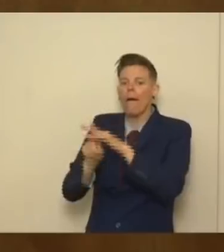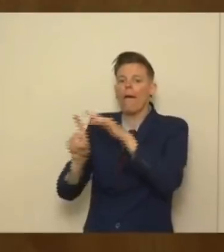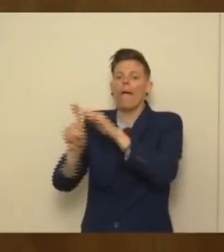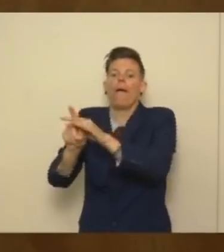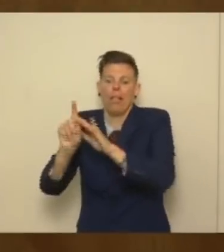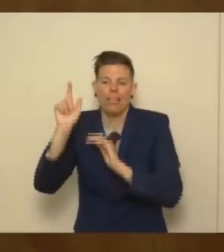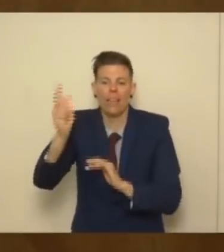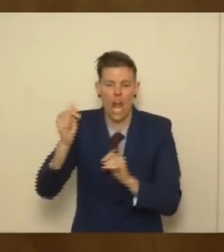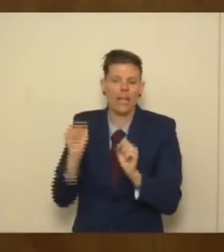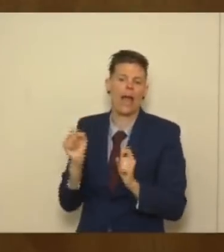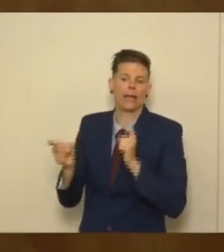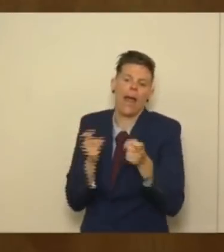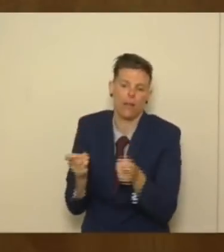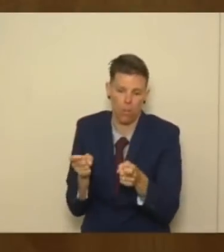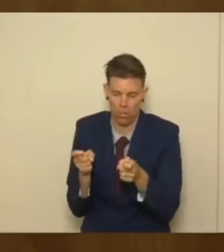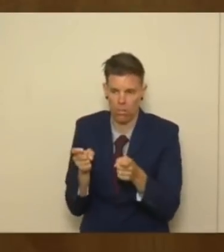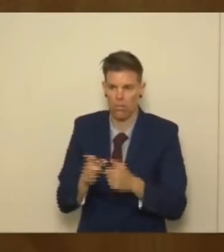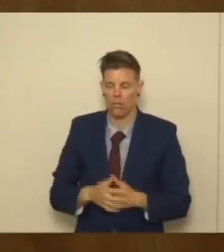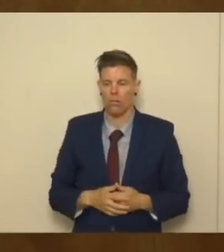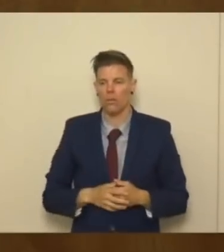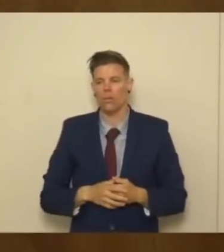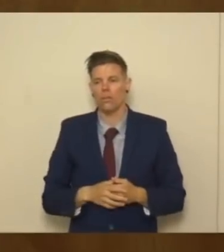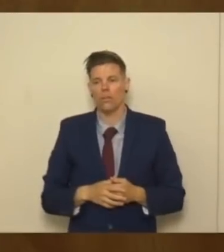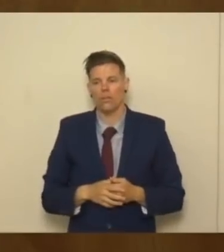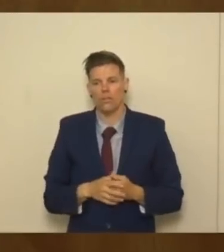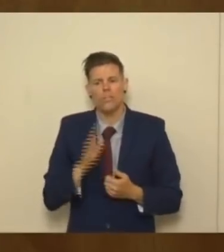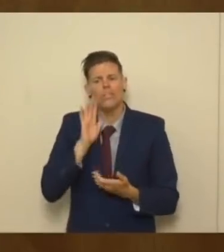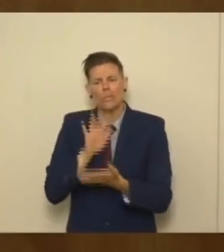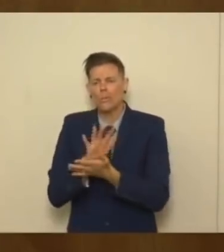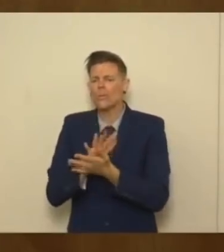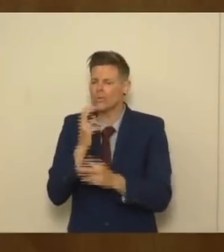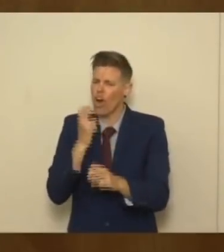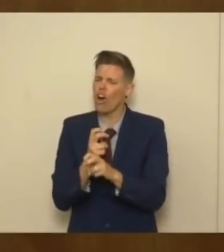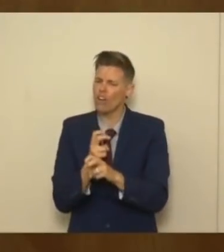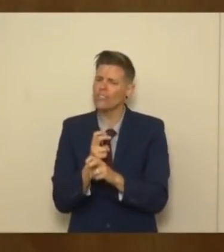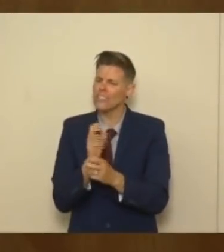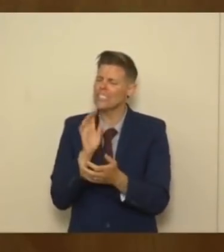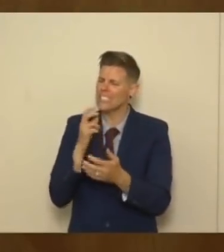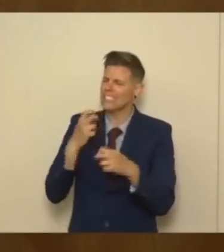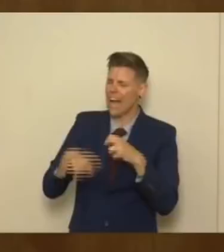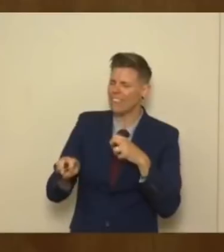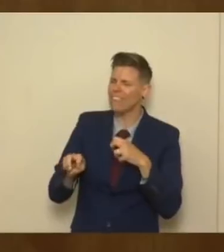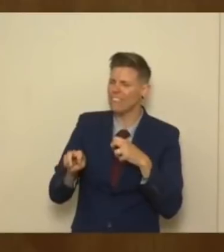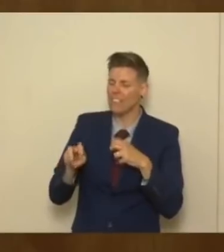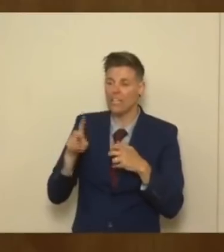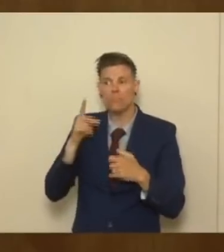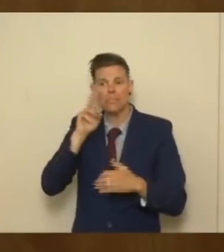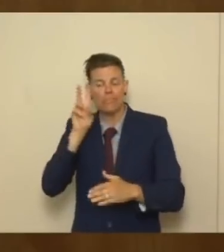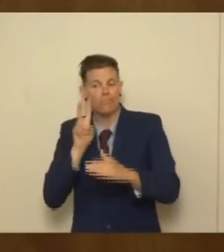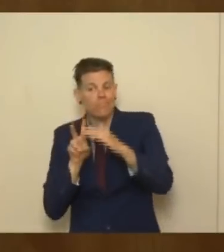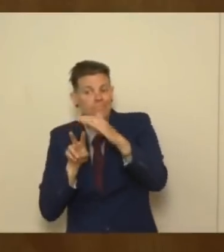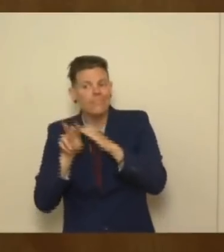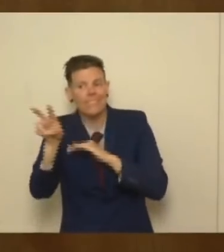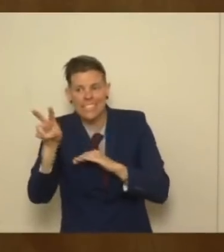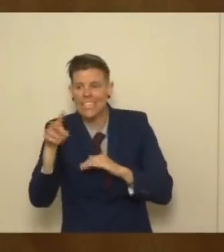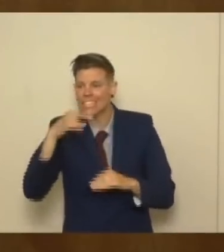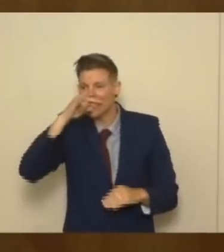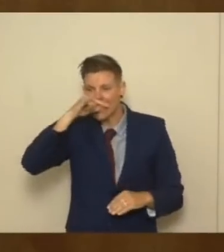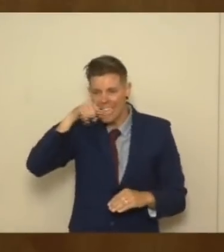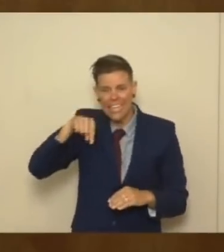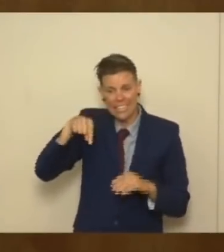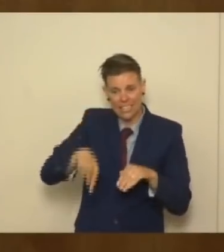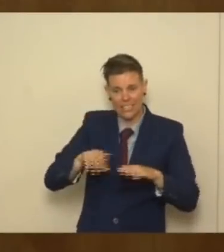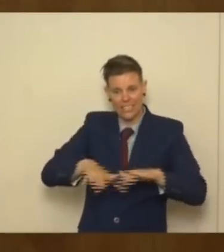am predicting we'll find that kids don't spread as much. Very, very good news. And the other part is when we reopen schools, we're talking